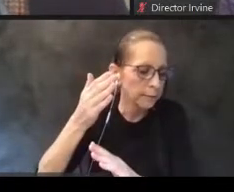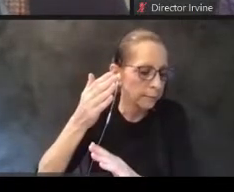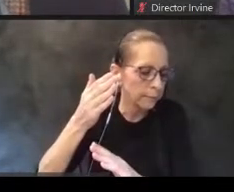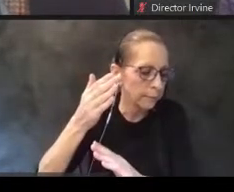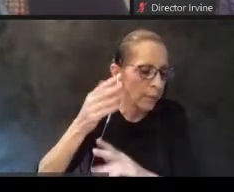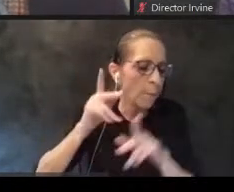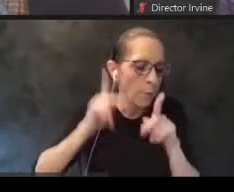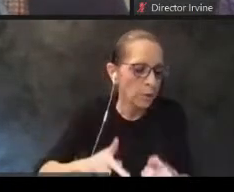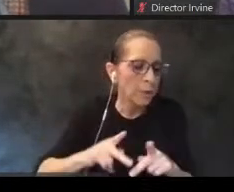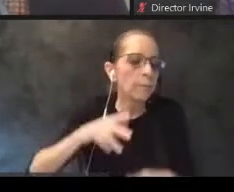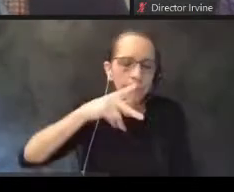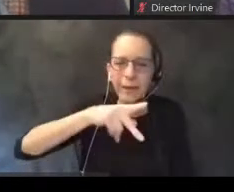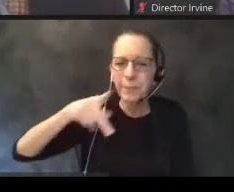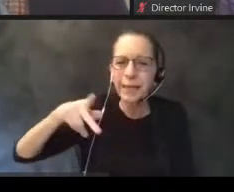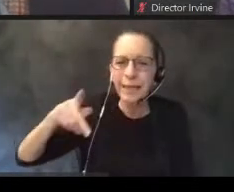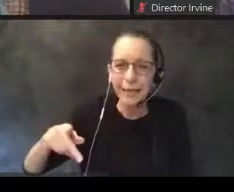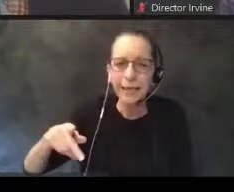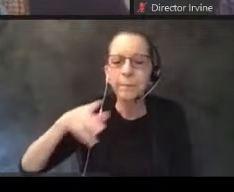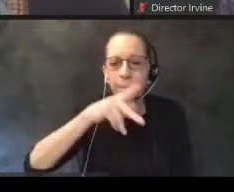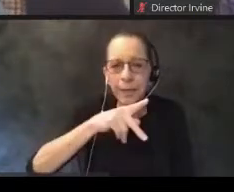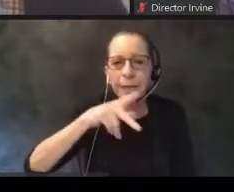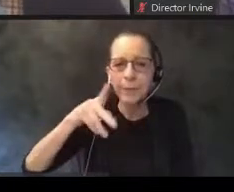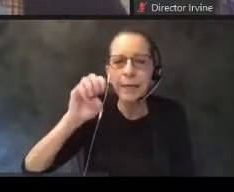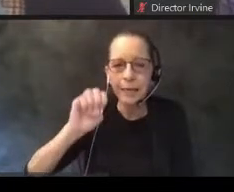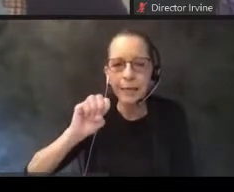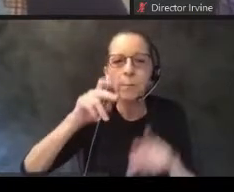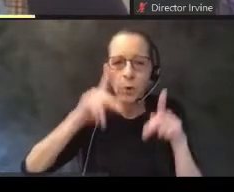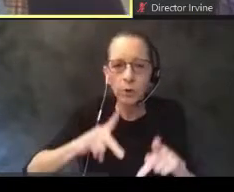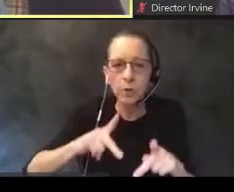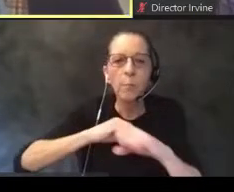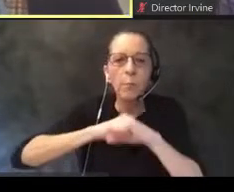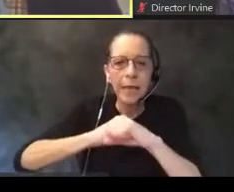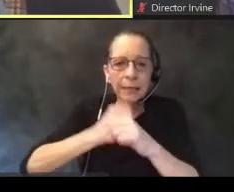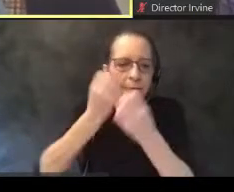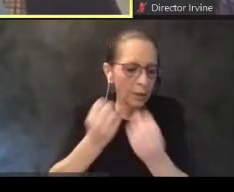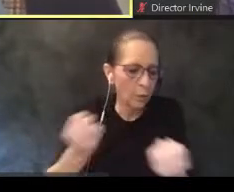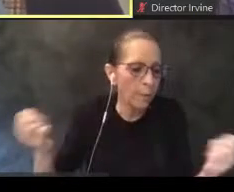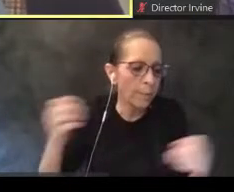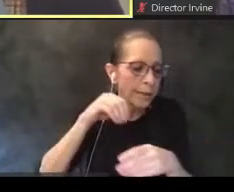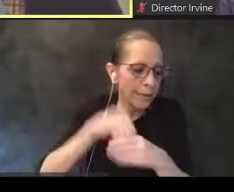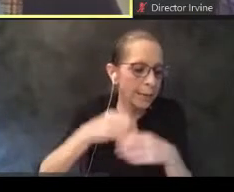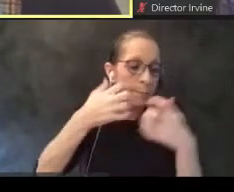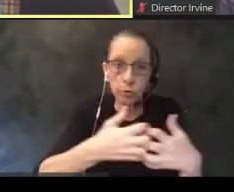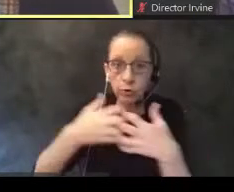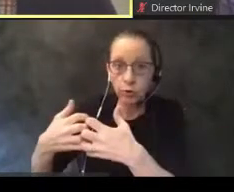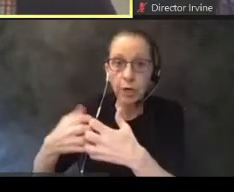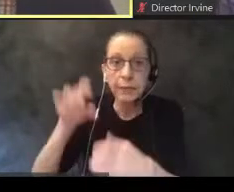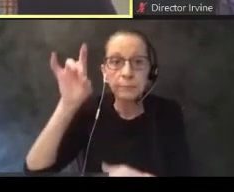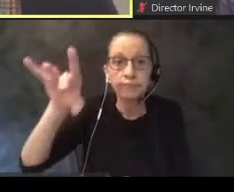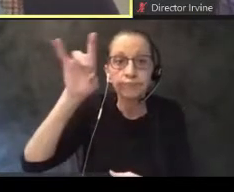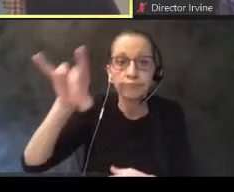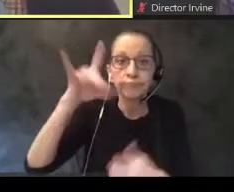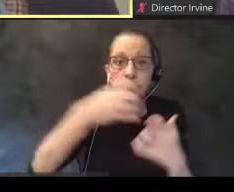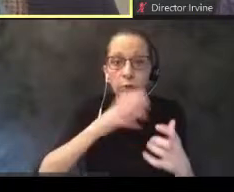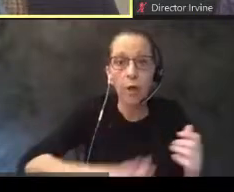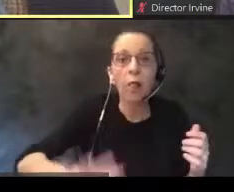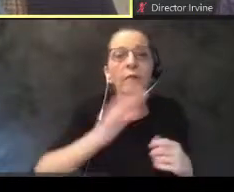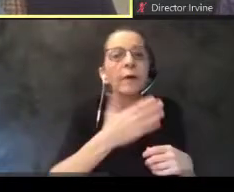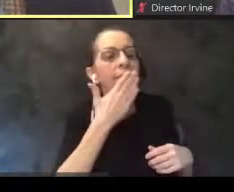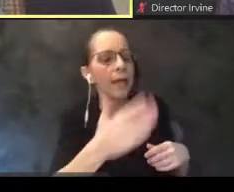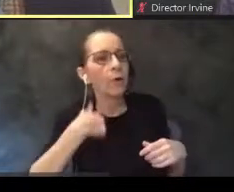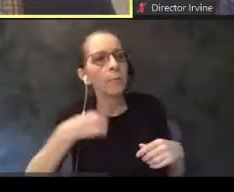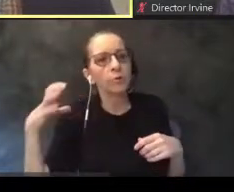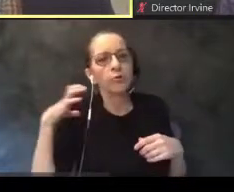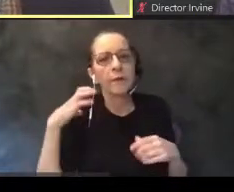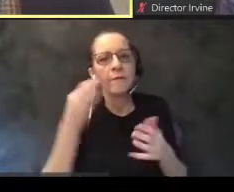machines at designated rail station. Jeremy Fine. Thank you. Good morning. I'm Jeremy Fine, your Chief Financial Officer. And today I